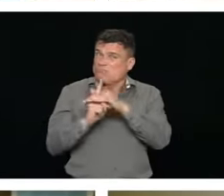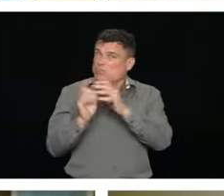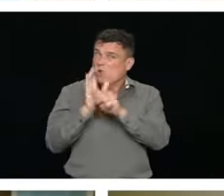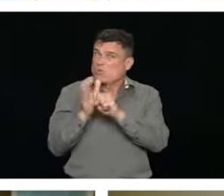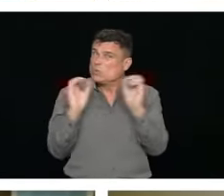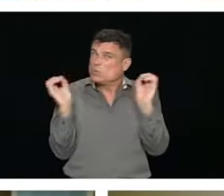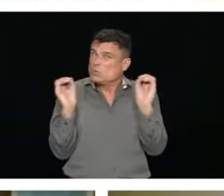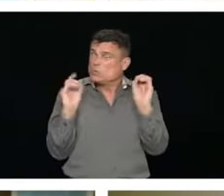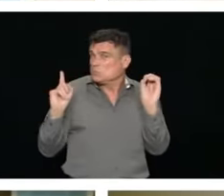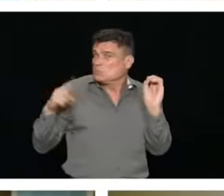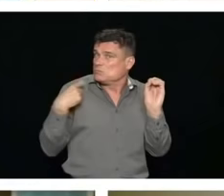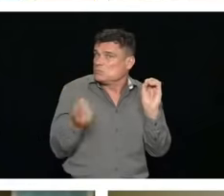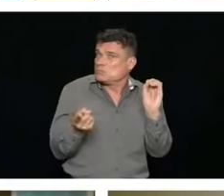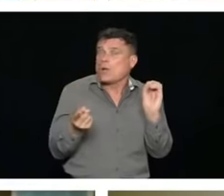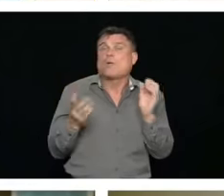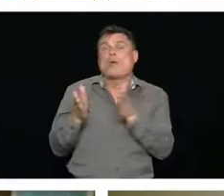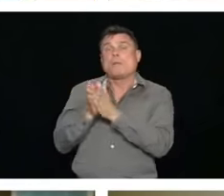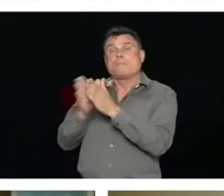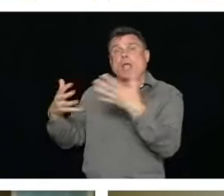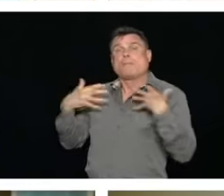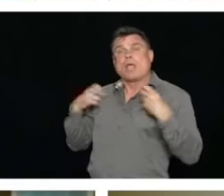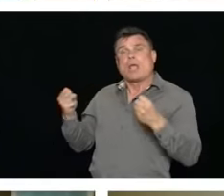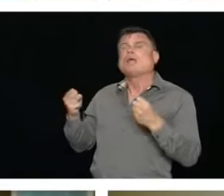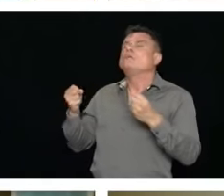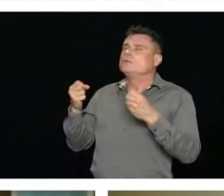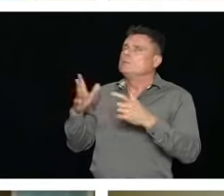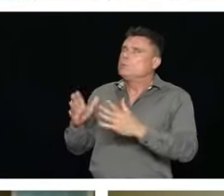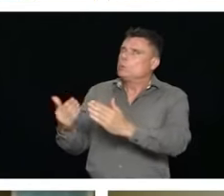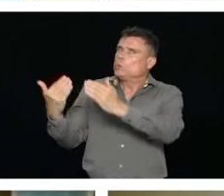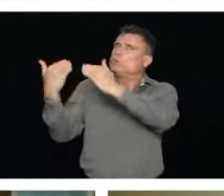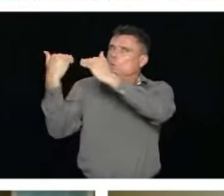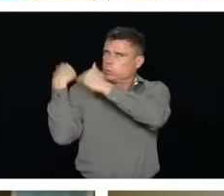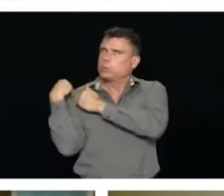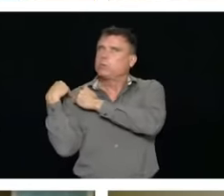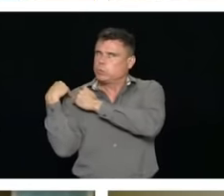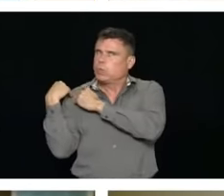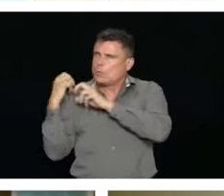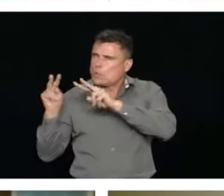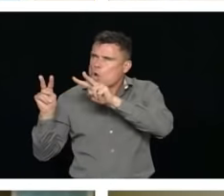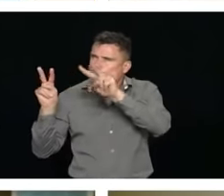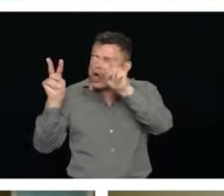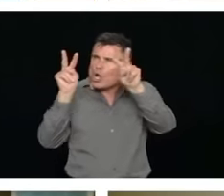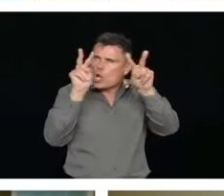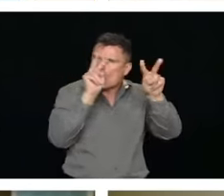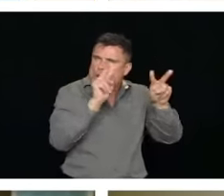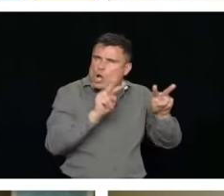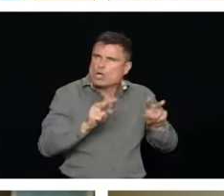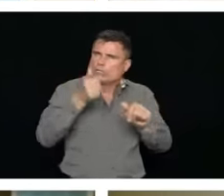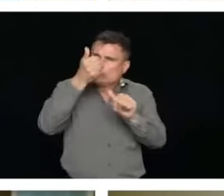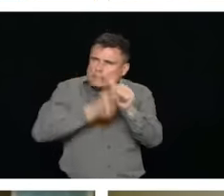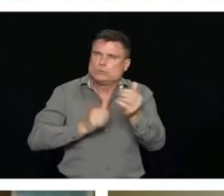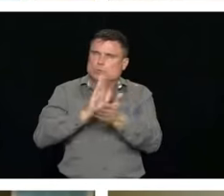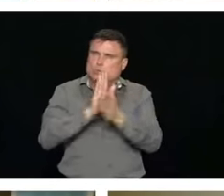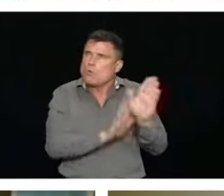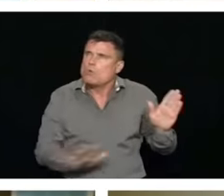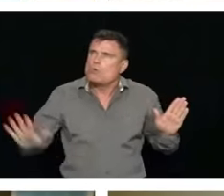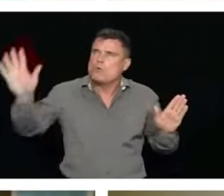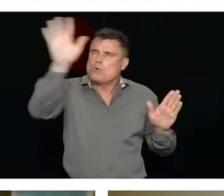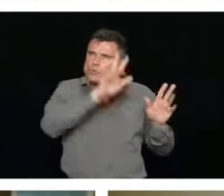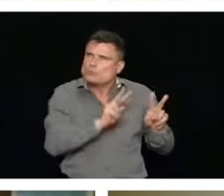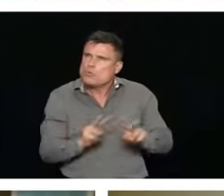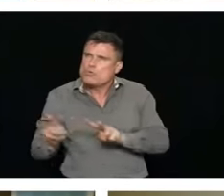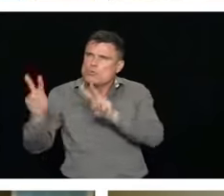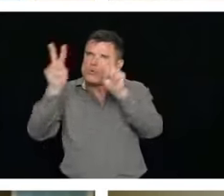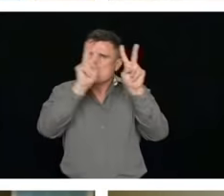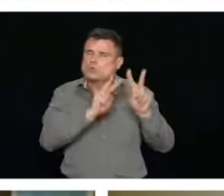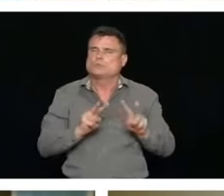exposed. Yeah, thank you, Doctor. And I'm trying to get through the questions as fast as I can. Mike on Facebook Live asked, does physical